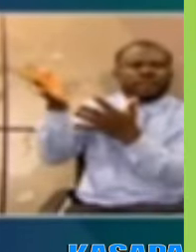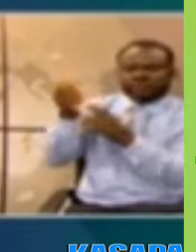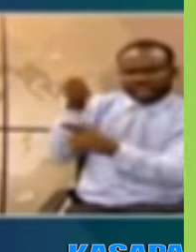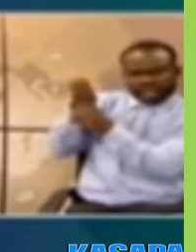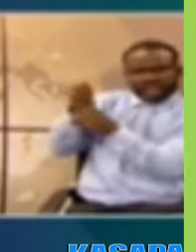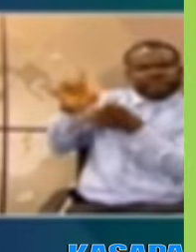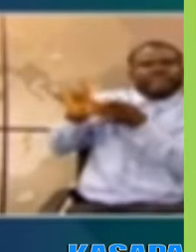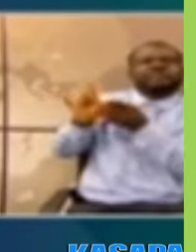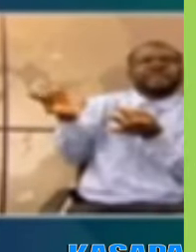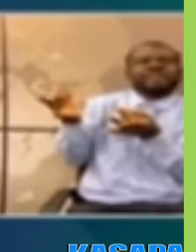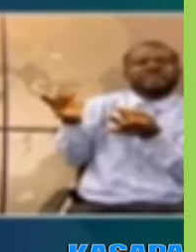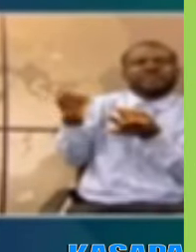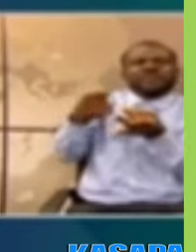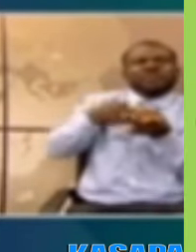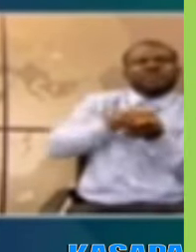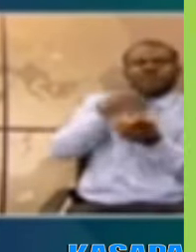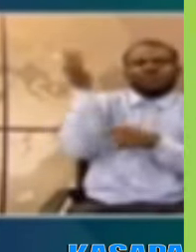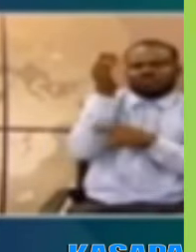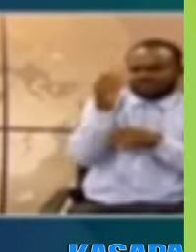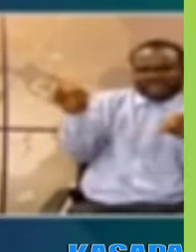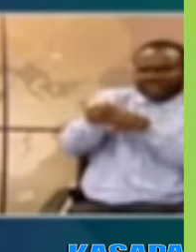What did you mean? And then the same thing I reported.